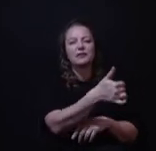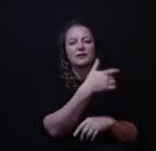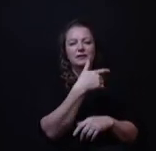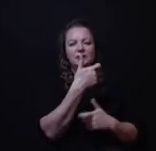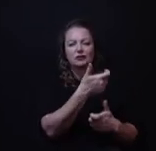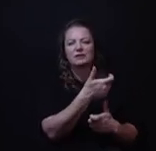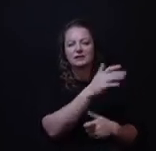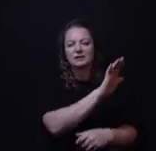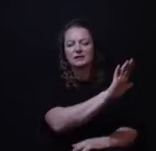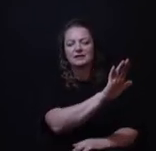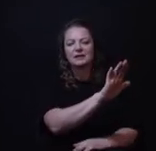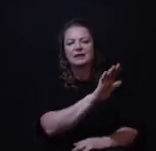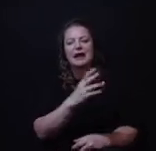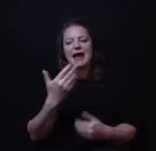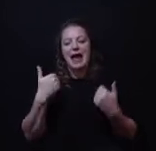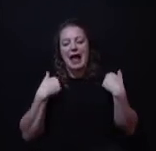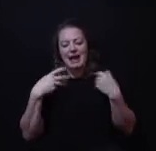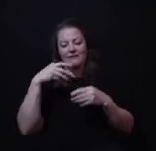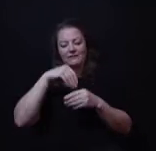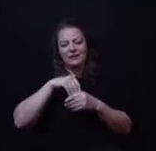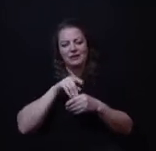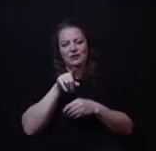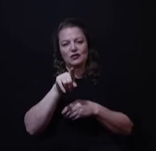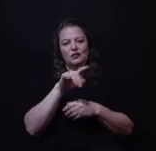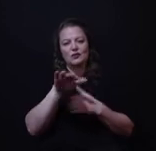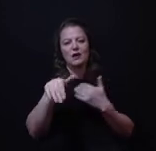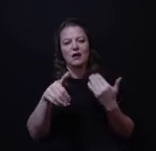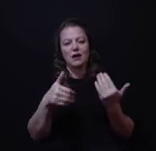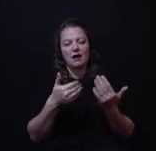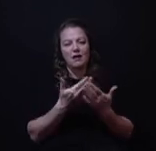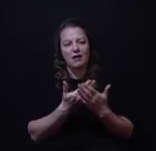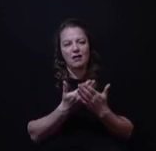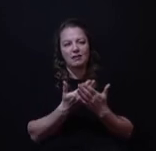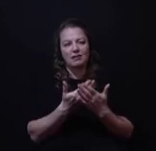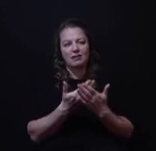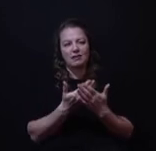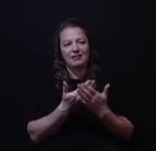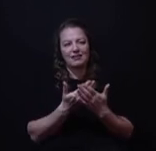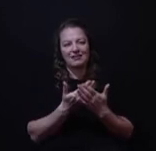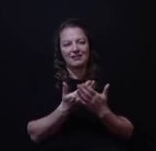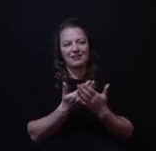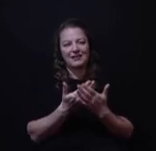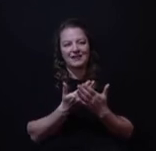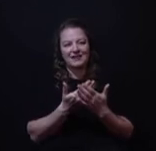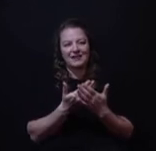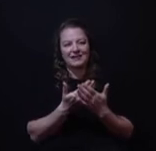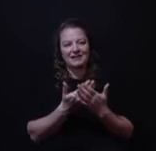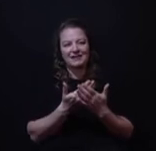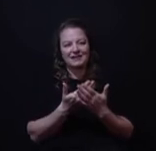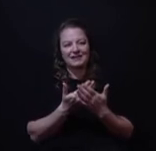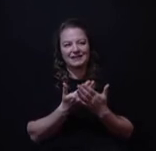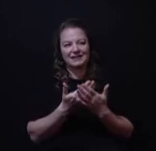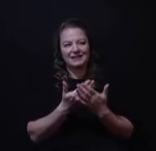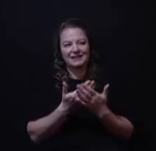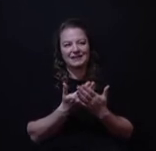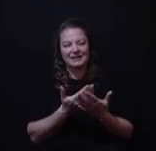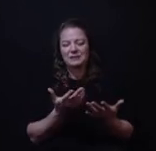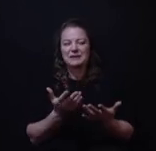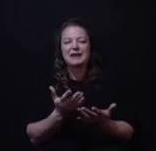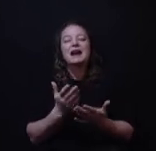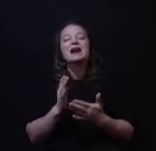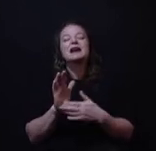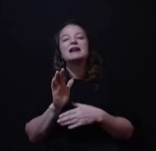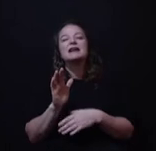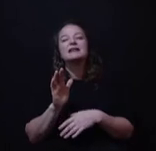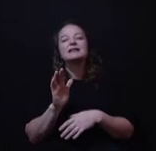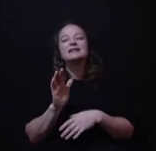you all, y'all, this mind, which also was in Christ, who being in very form